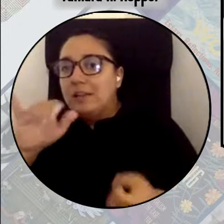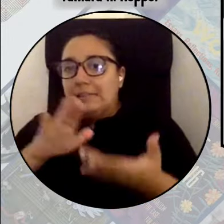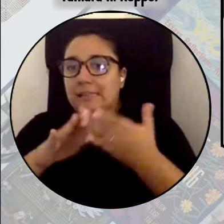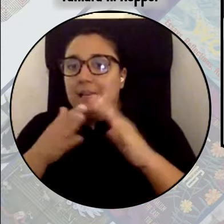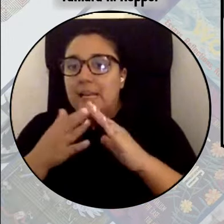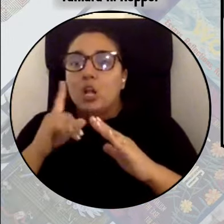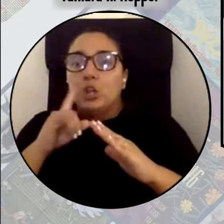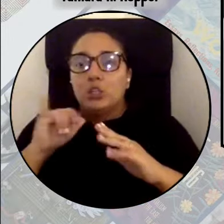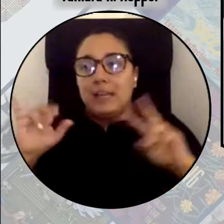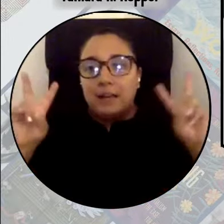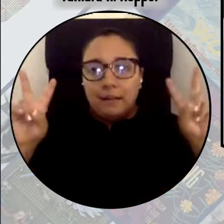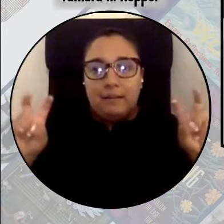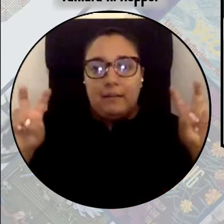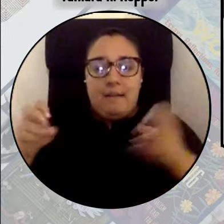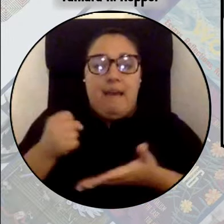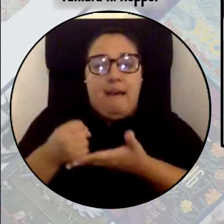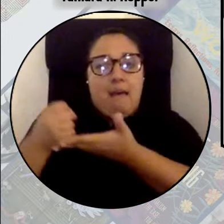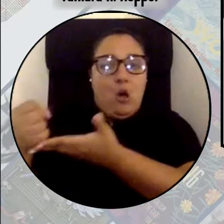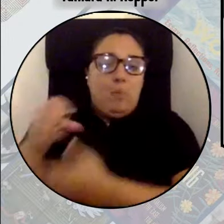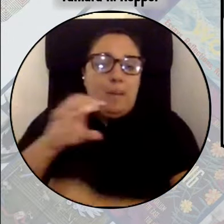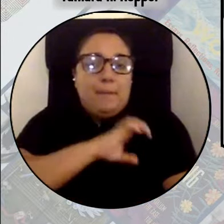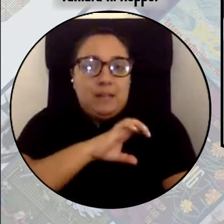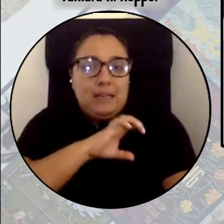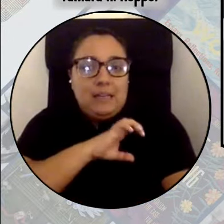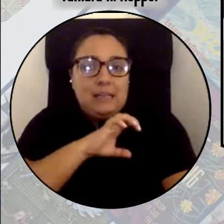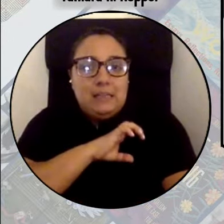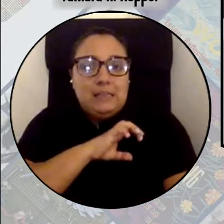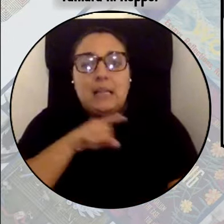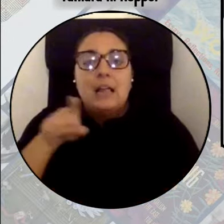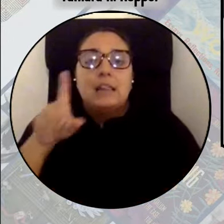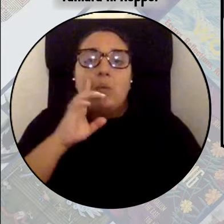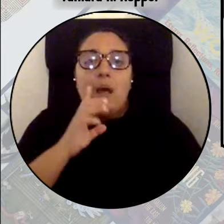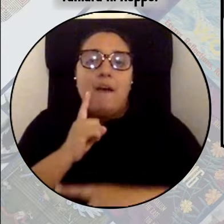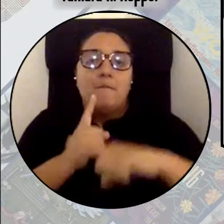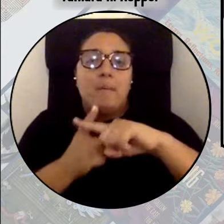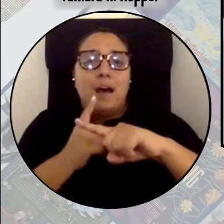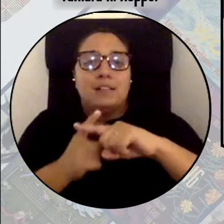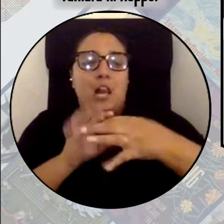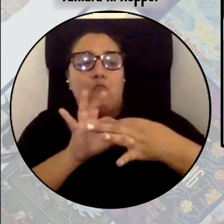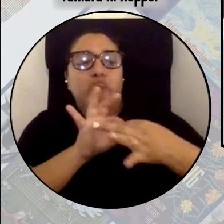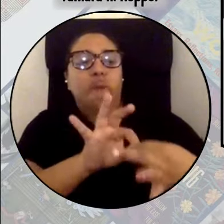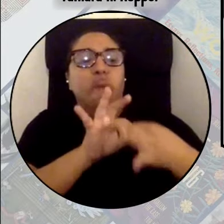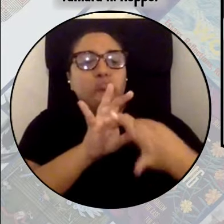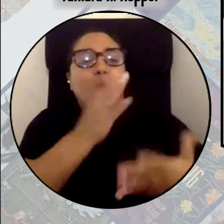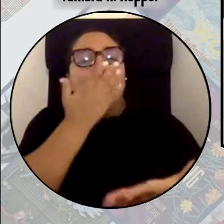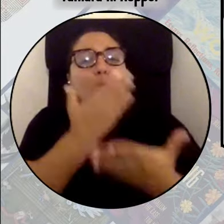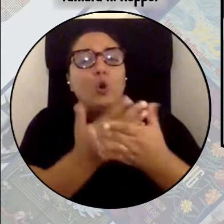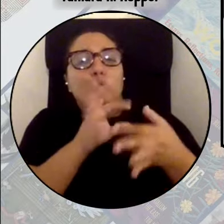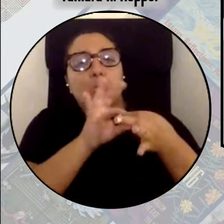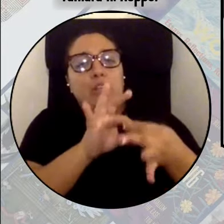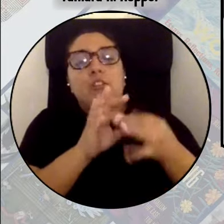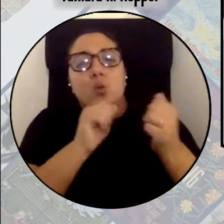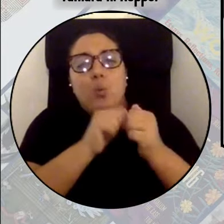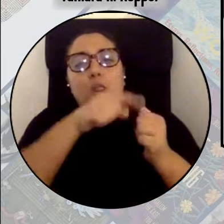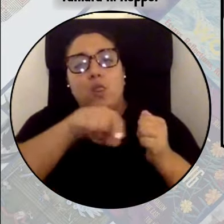police, right, in terms of having quote-unquote positive relations with immigrant communities. And